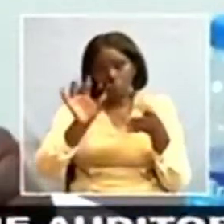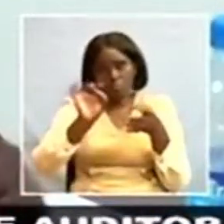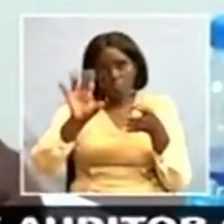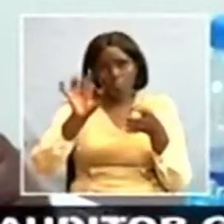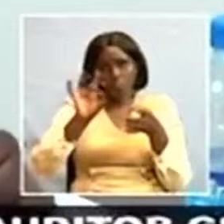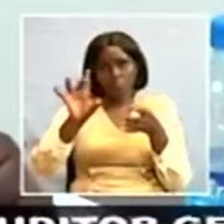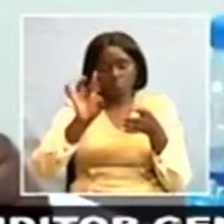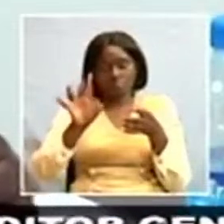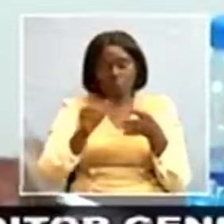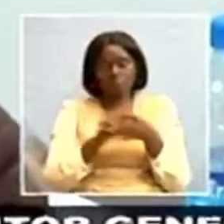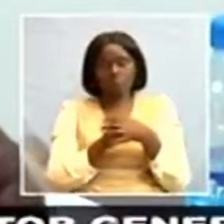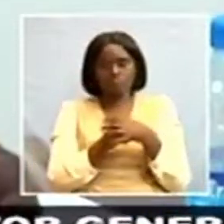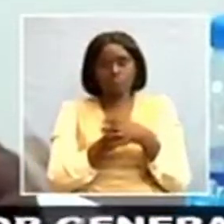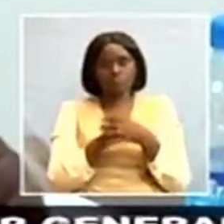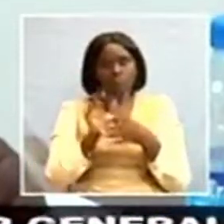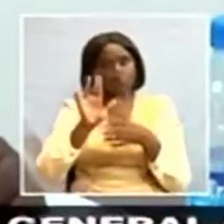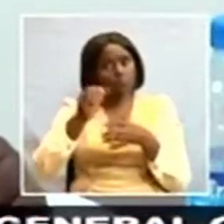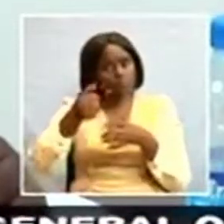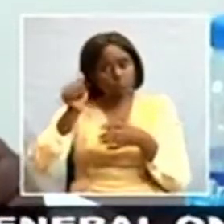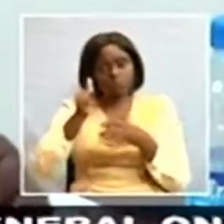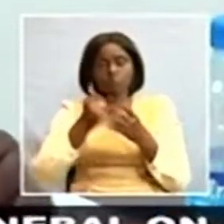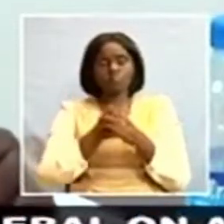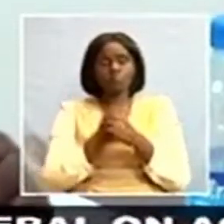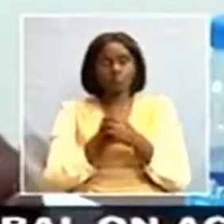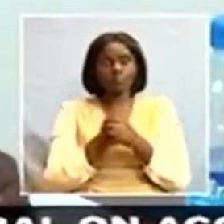own discretion.